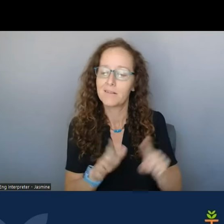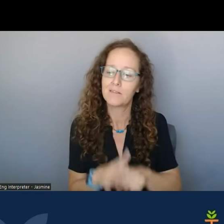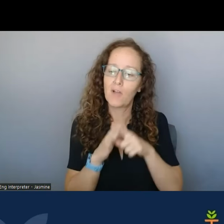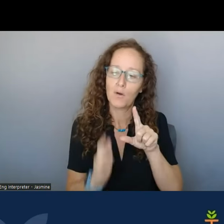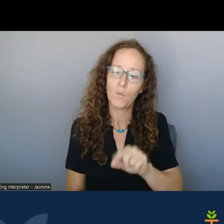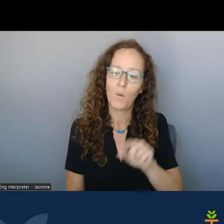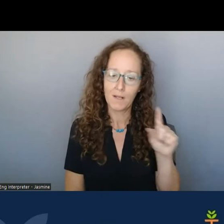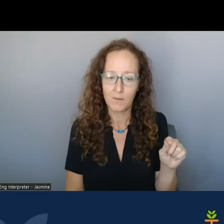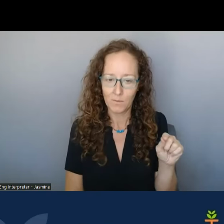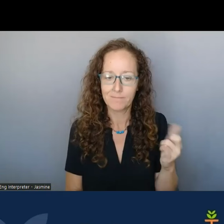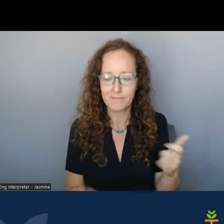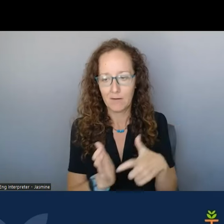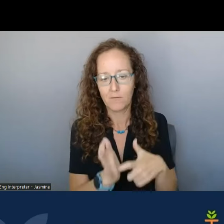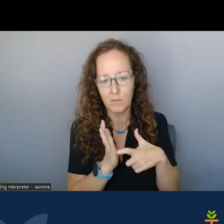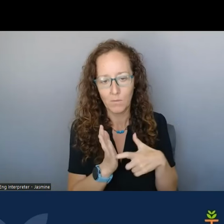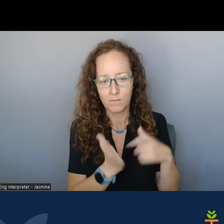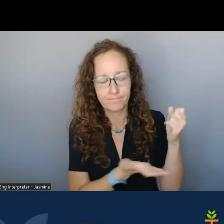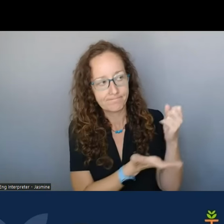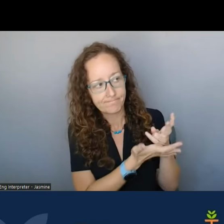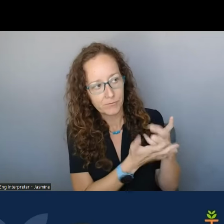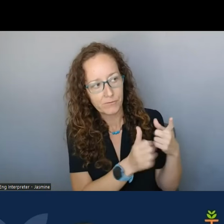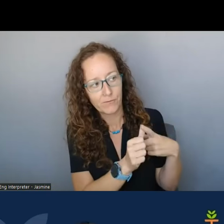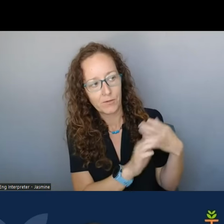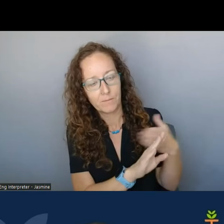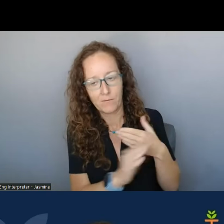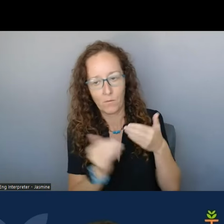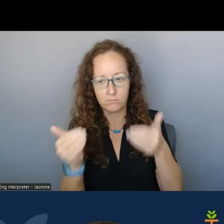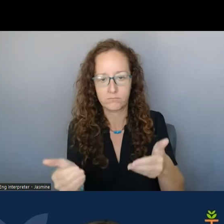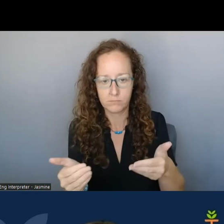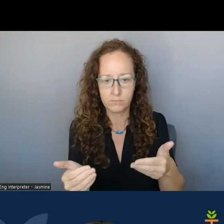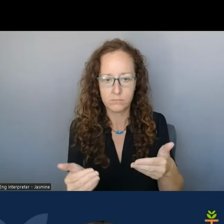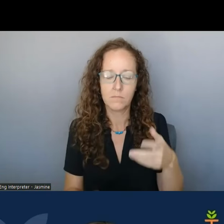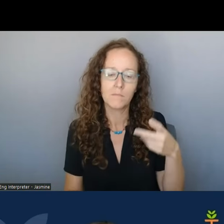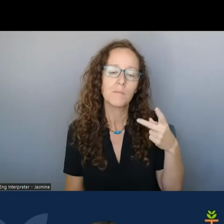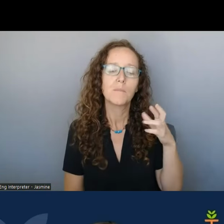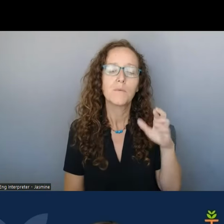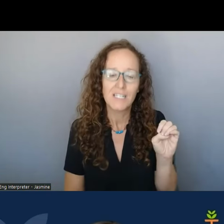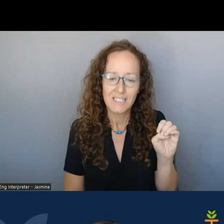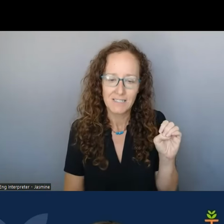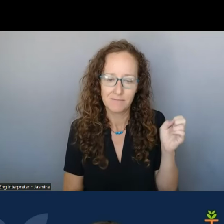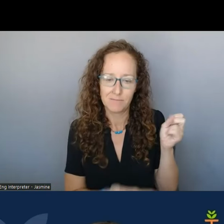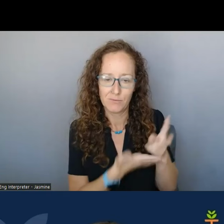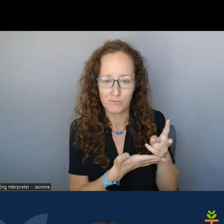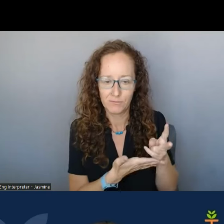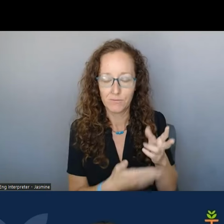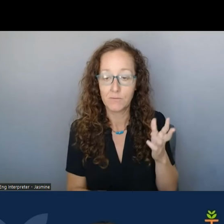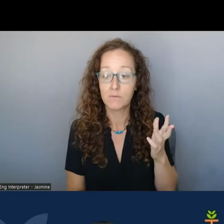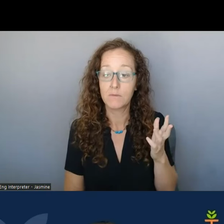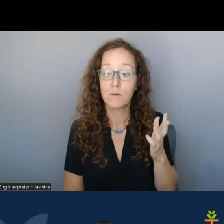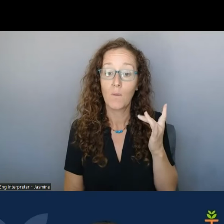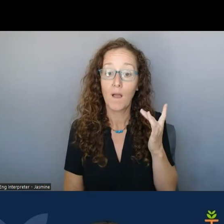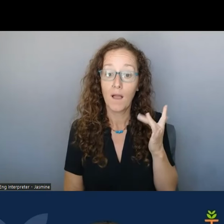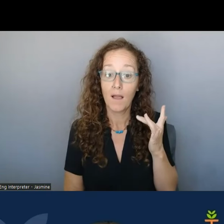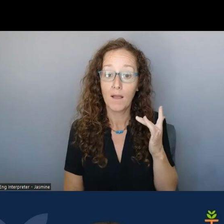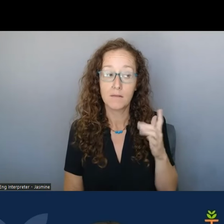to have approval. And this pre-approval, I should say. This change was made because the Center